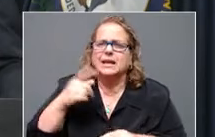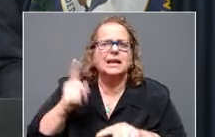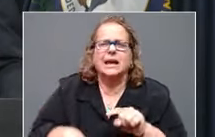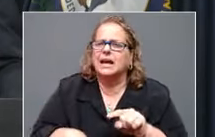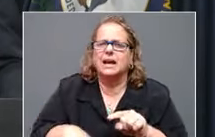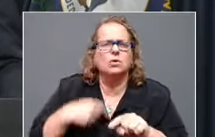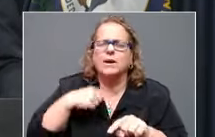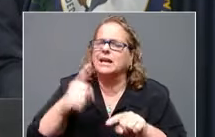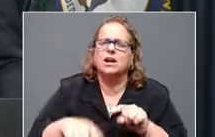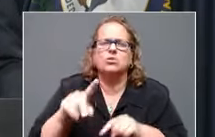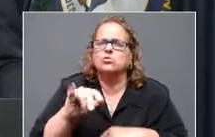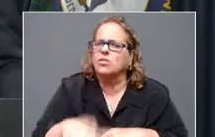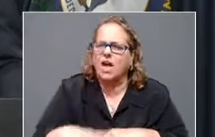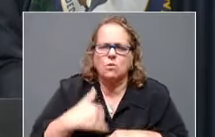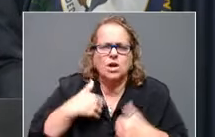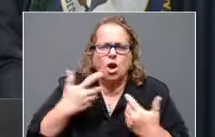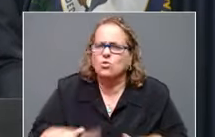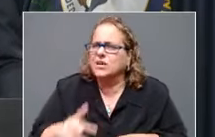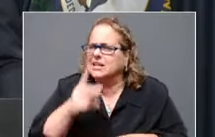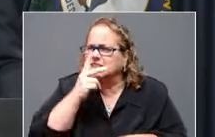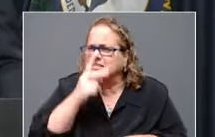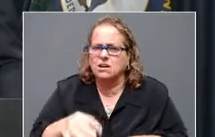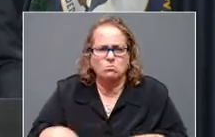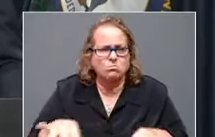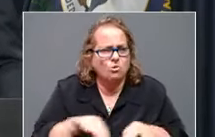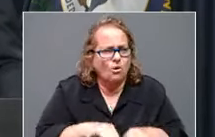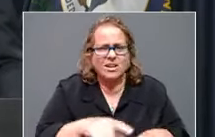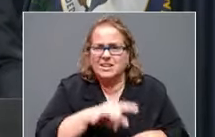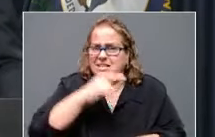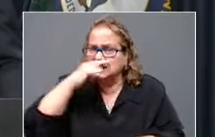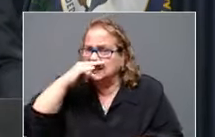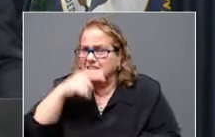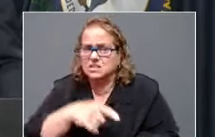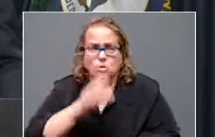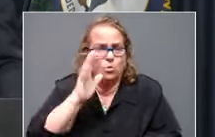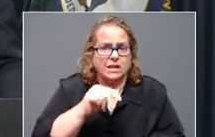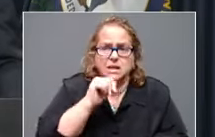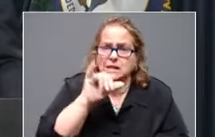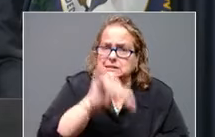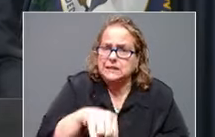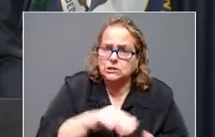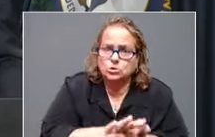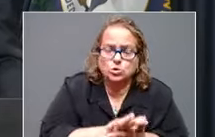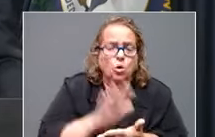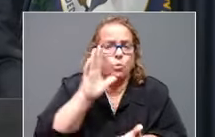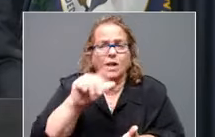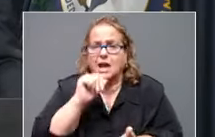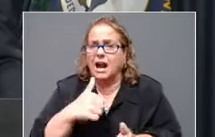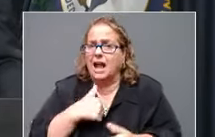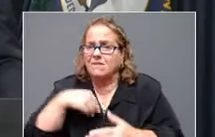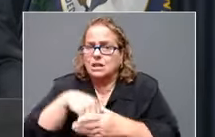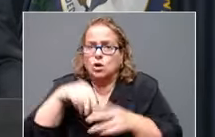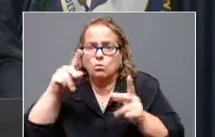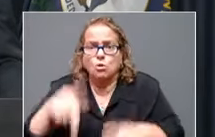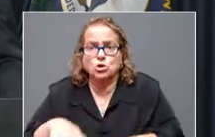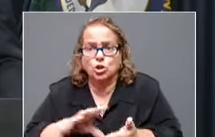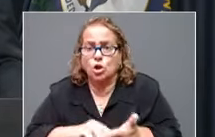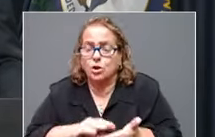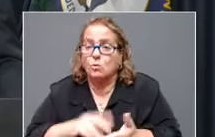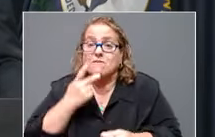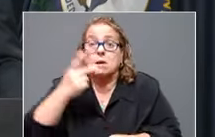have to be home and on distance learning. So I'm going to have the courage to do what I know is